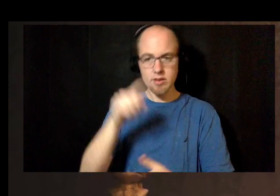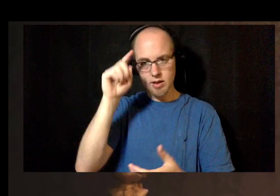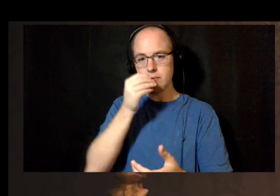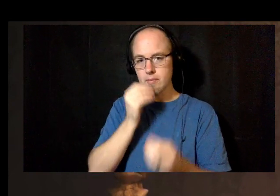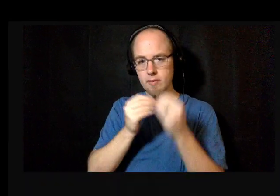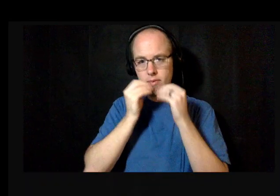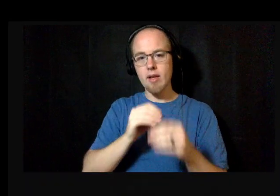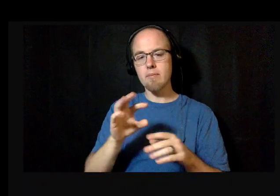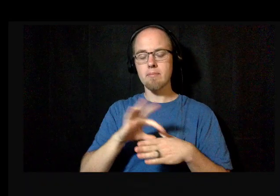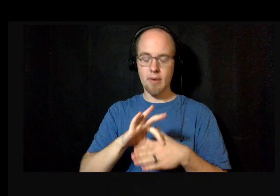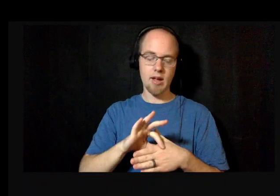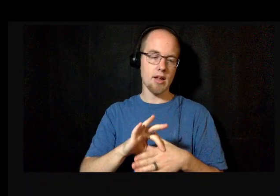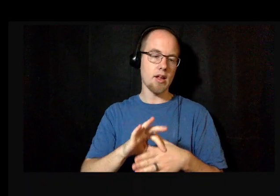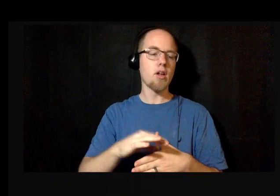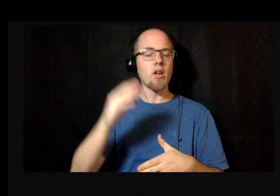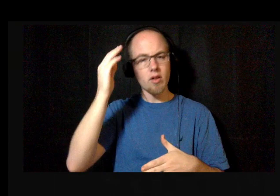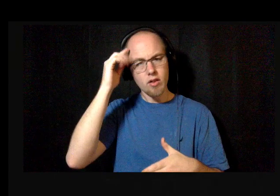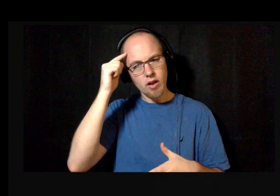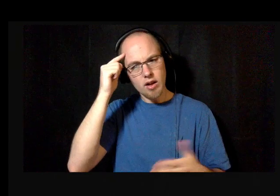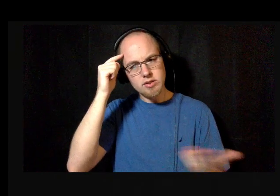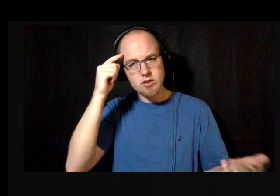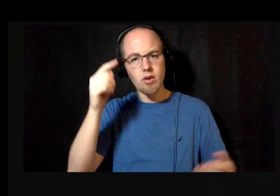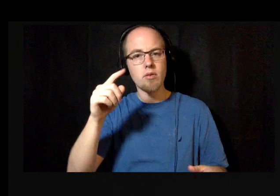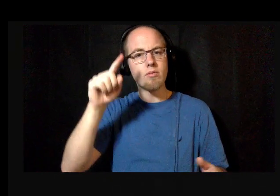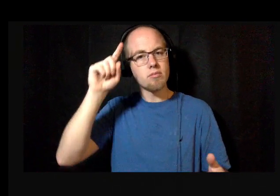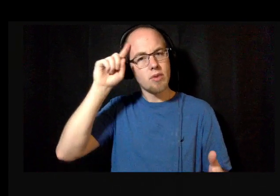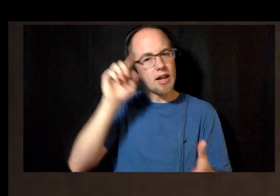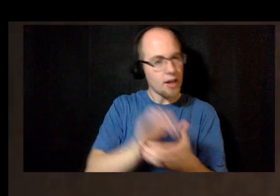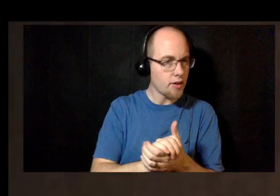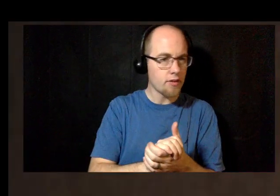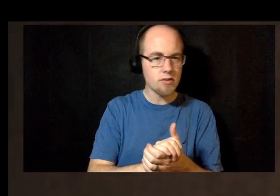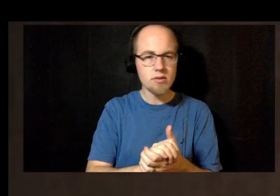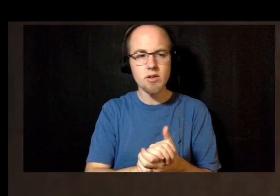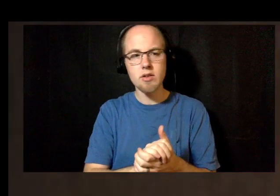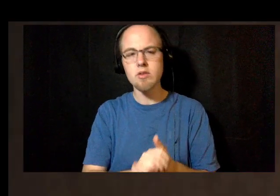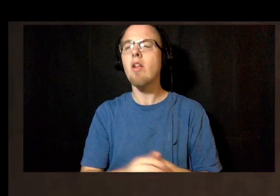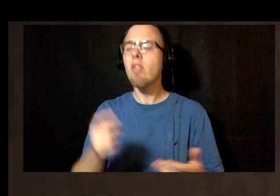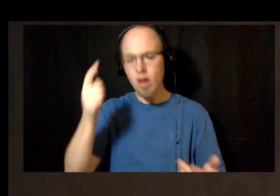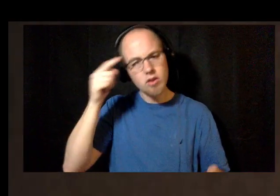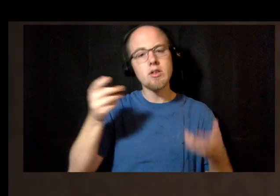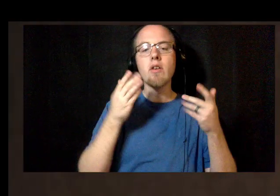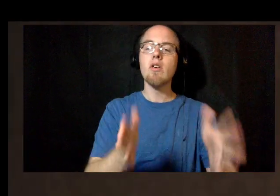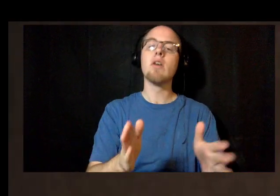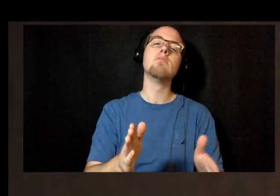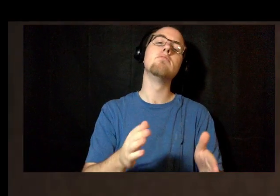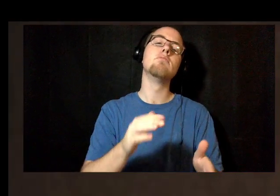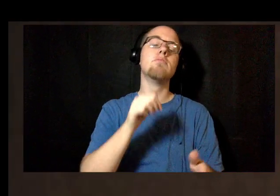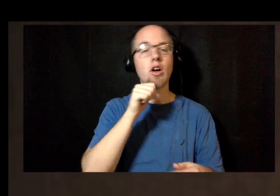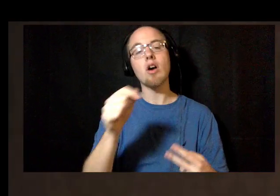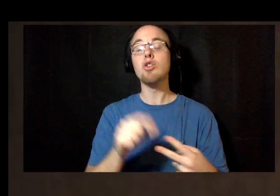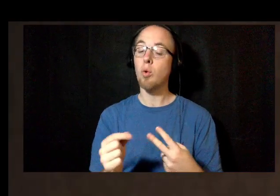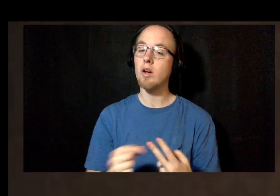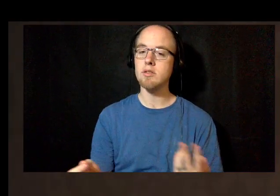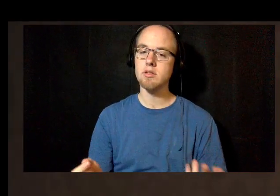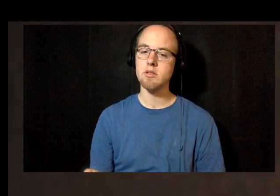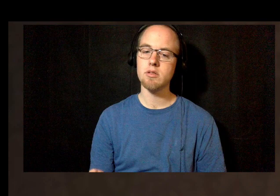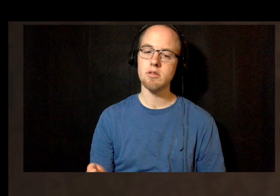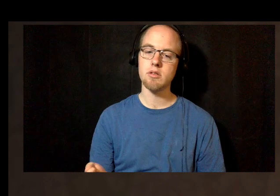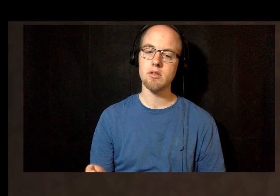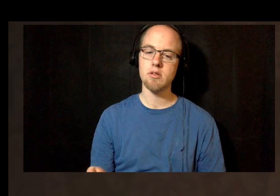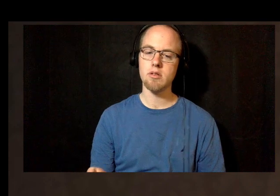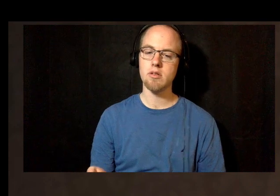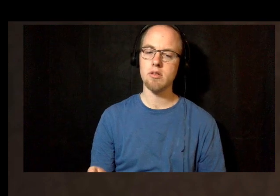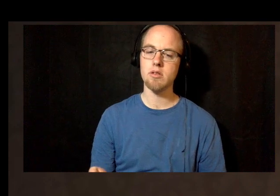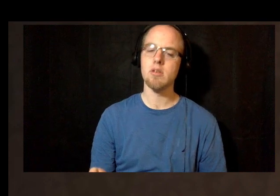so pervasive, I guess, it's viewed as a given rather than a choice. But it's totally a choice. Where do you get